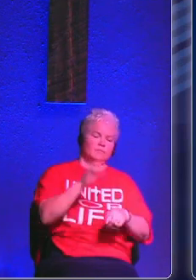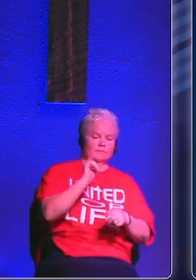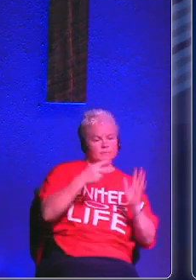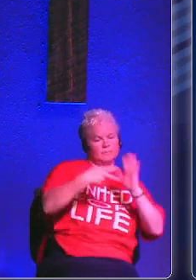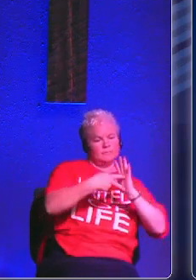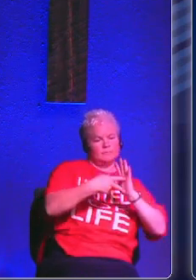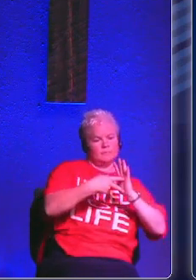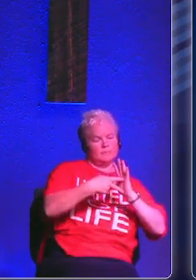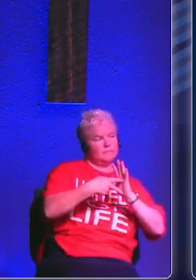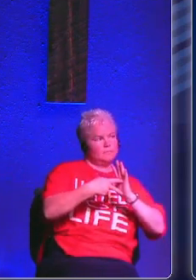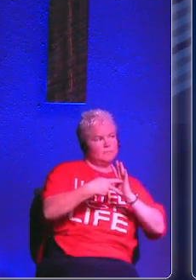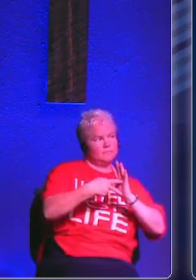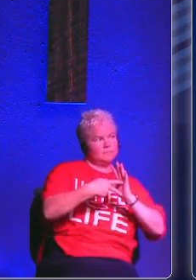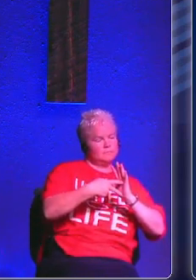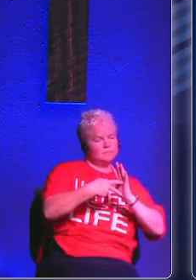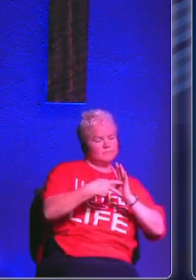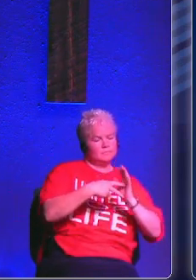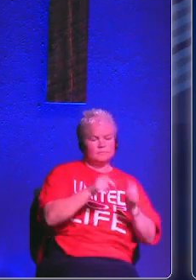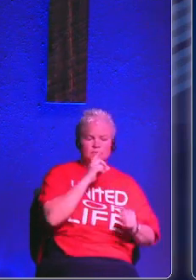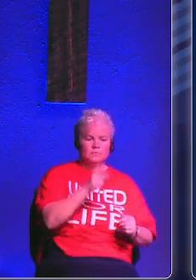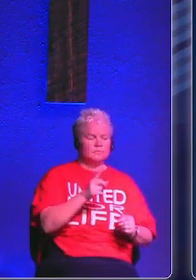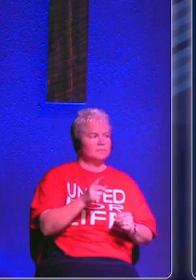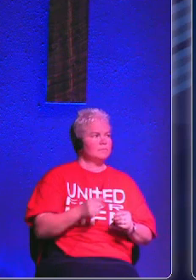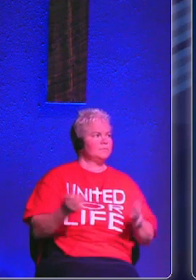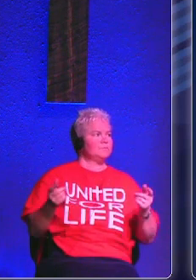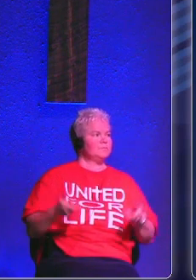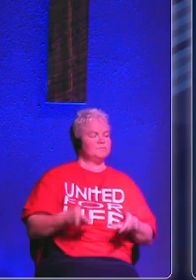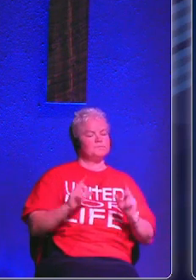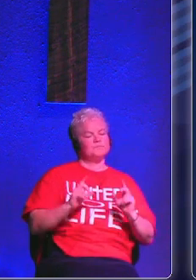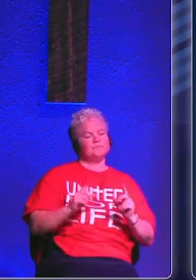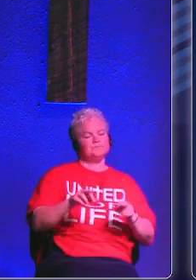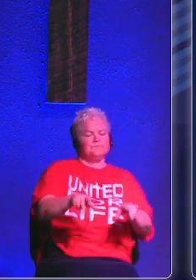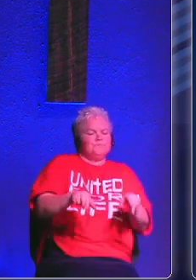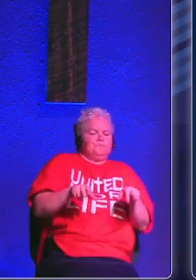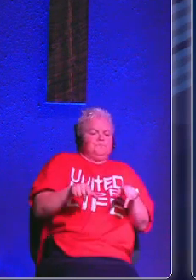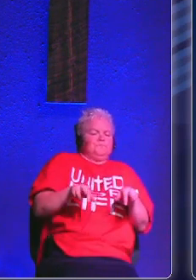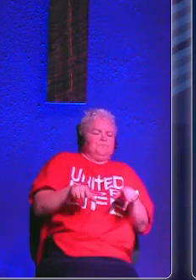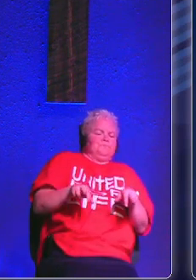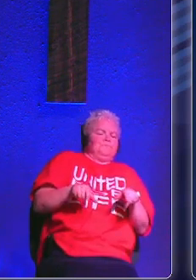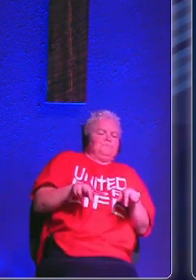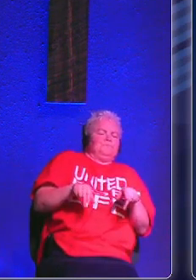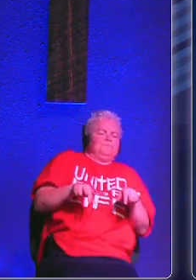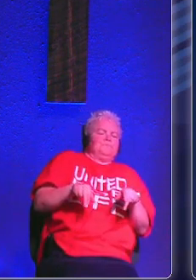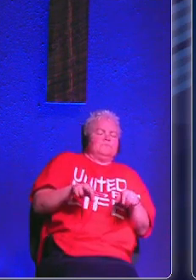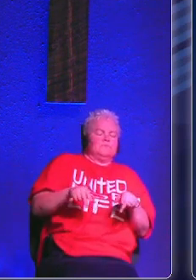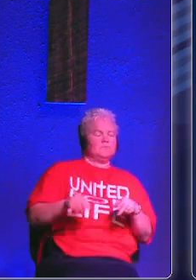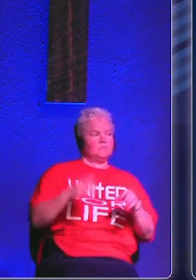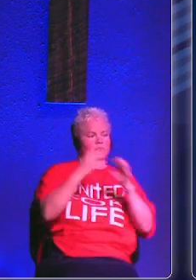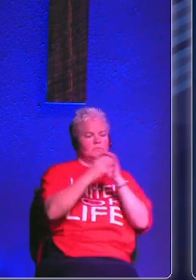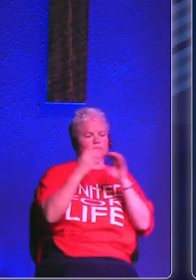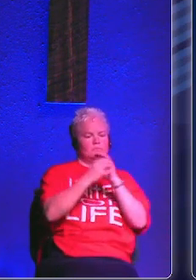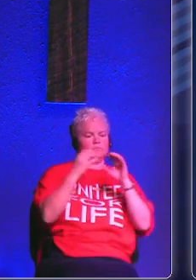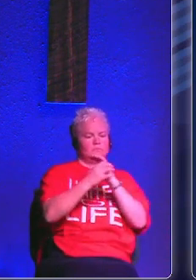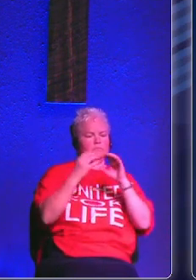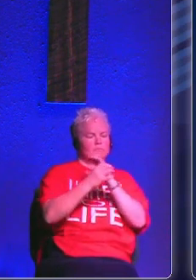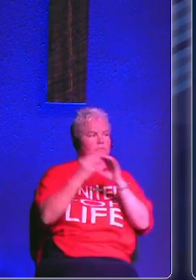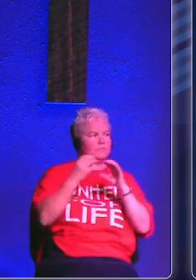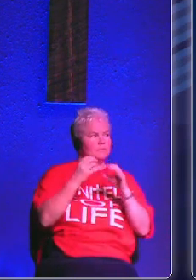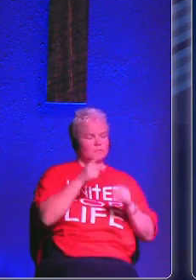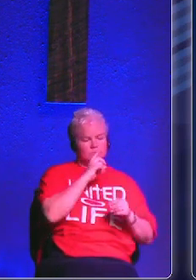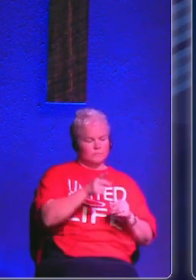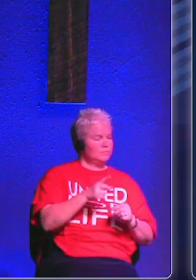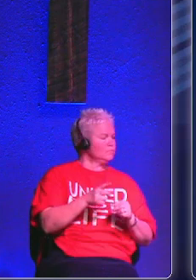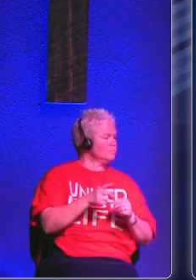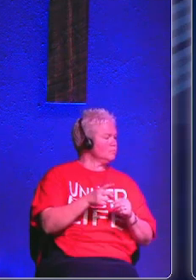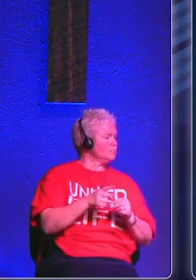meant. That's not actually what I said. Let's step back. I think we're miscommunicating here. I didn't actually say